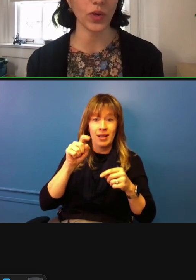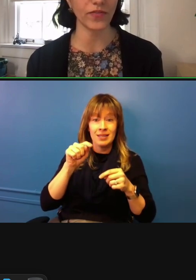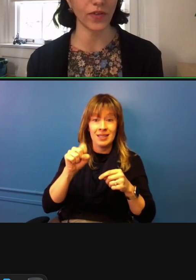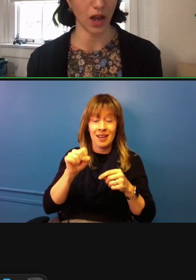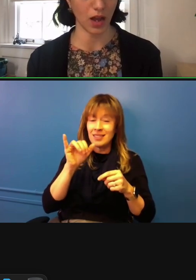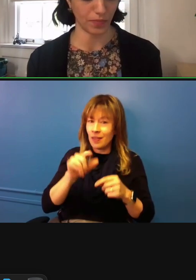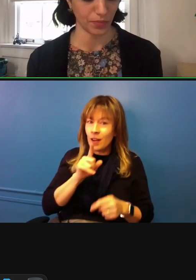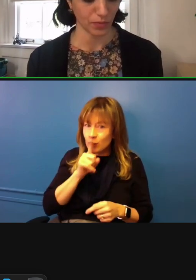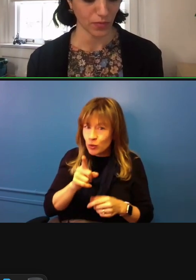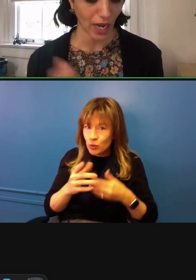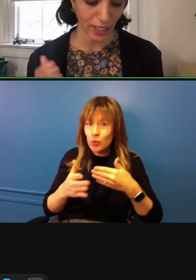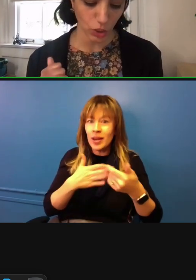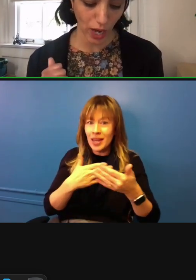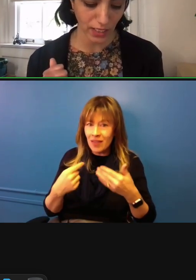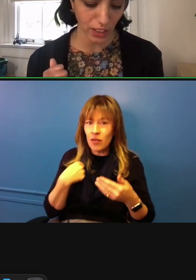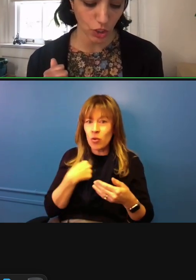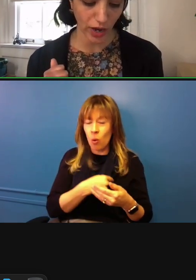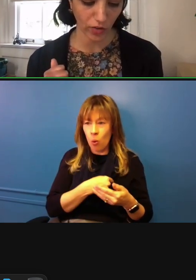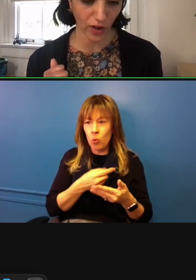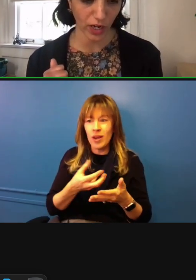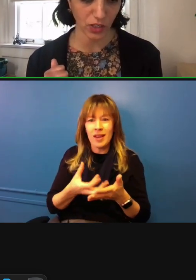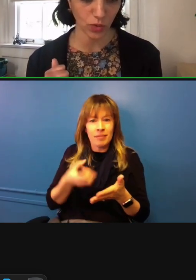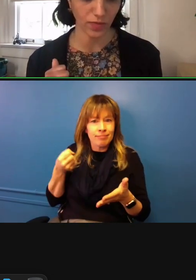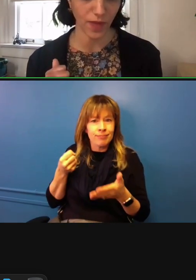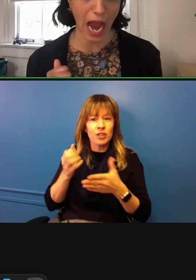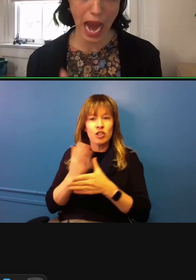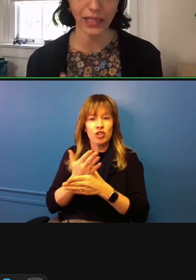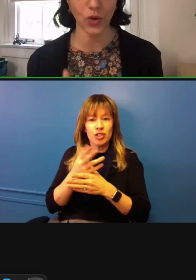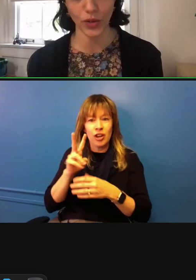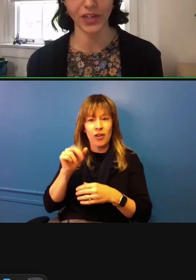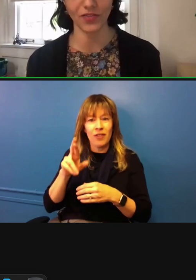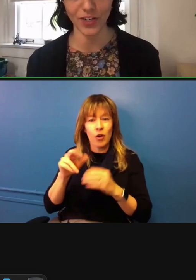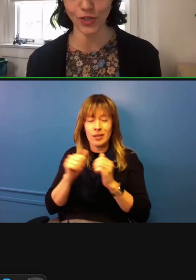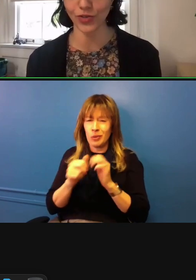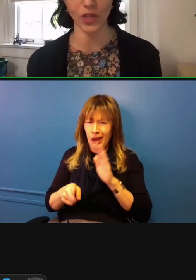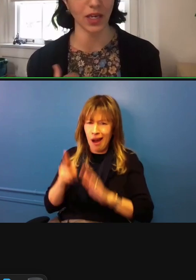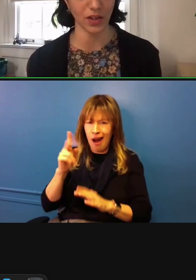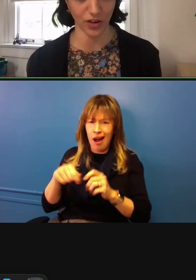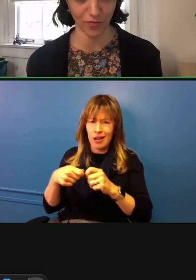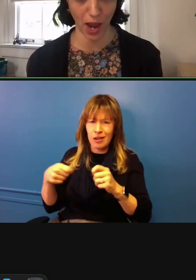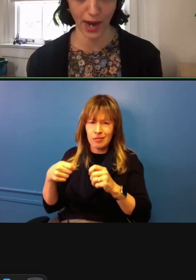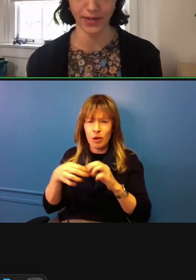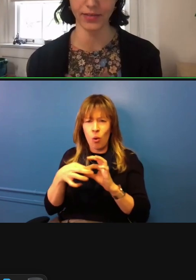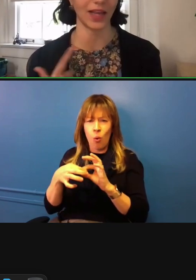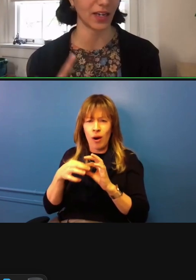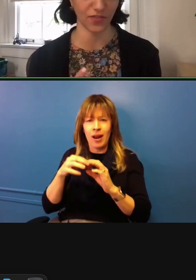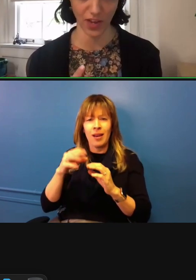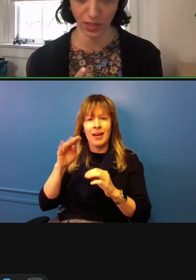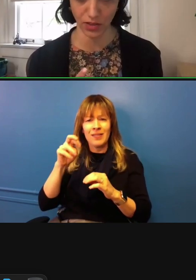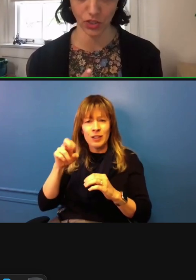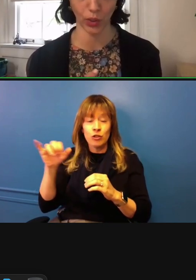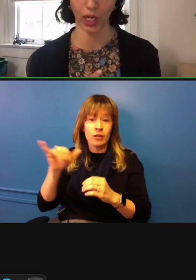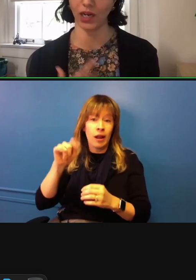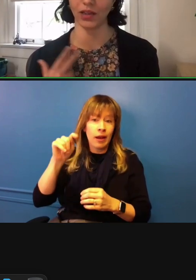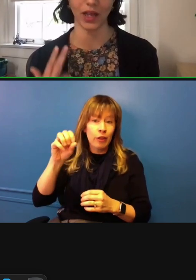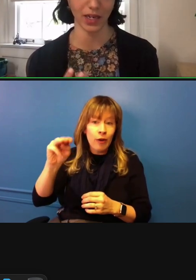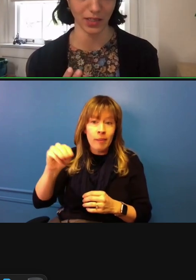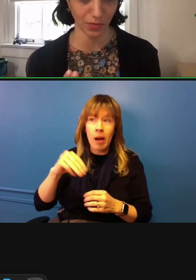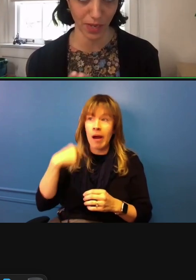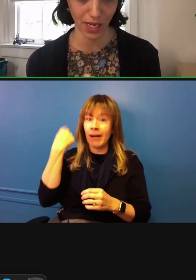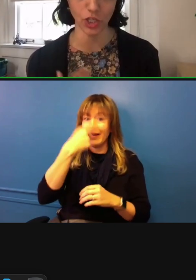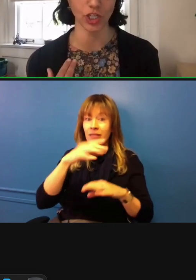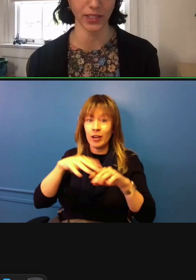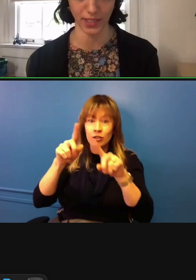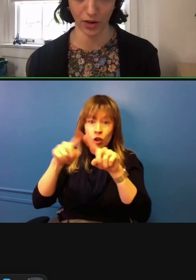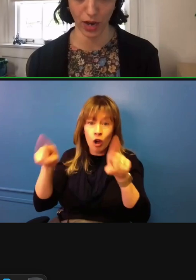even though we've extracted shared variance with highly correlated features like theory of mind, like a face on the screen,